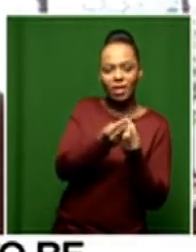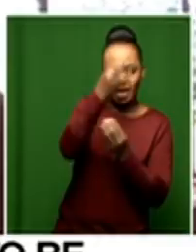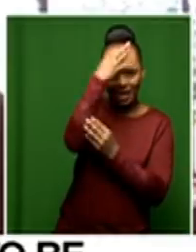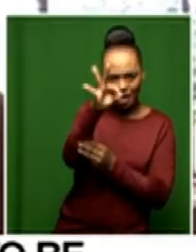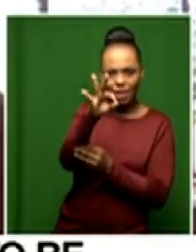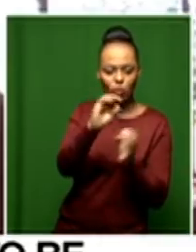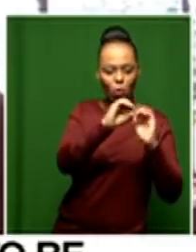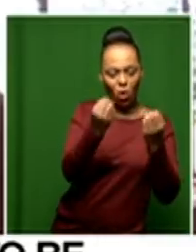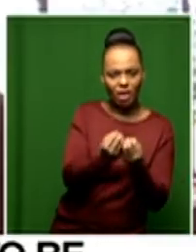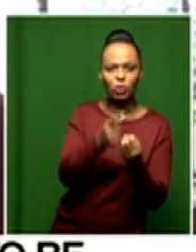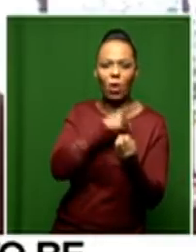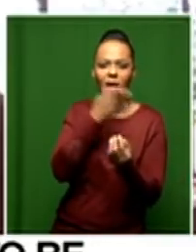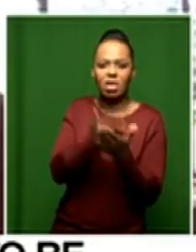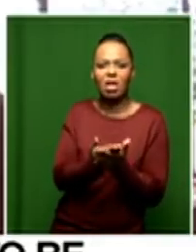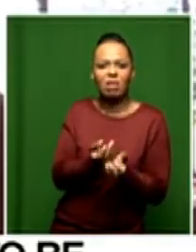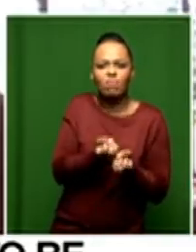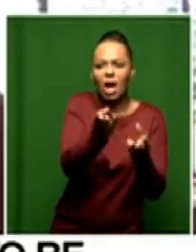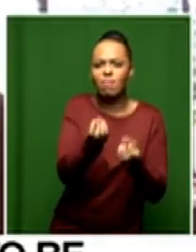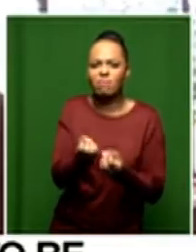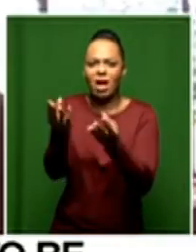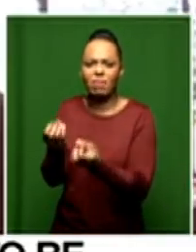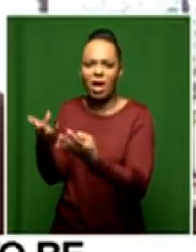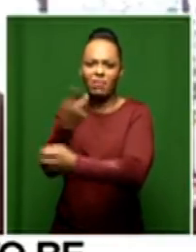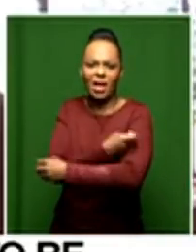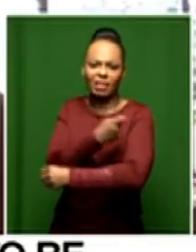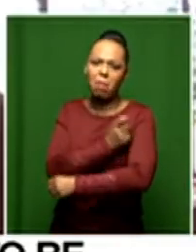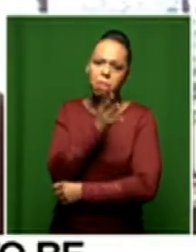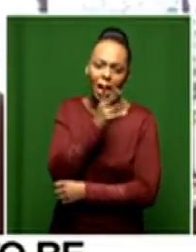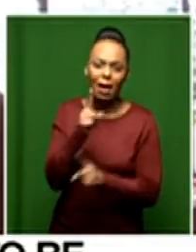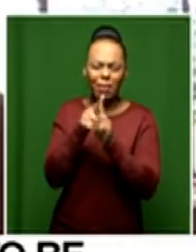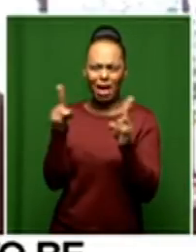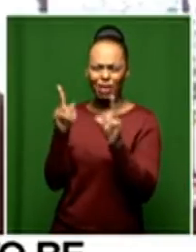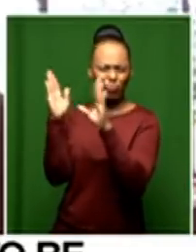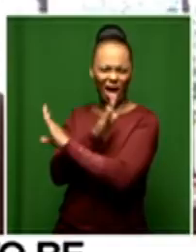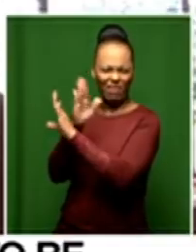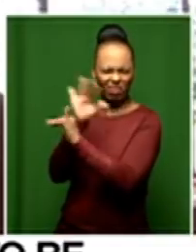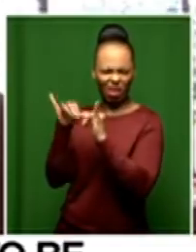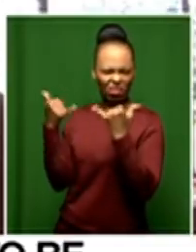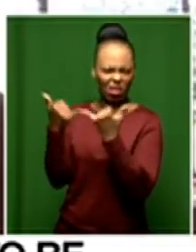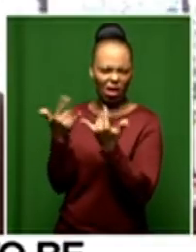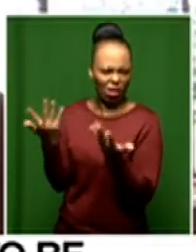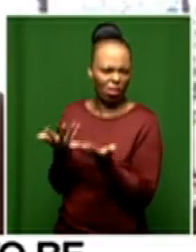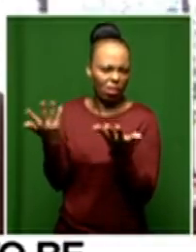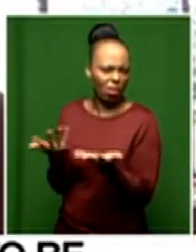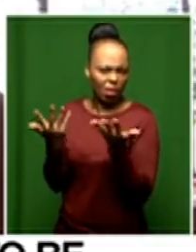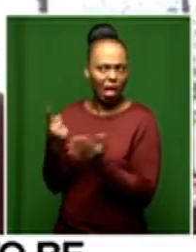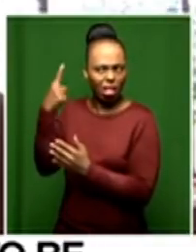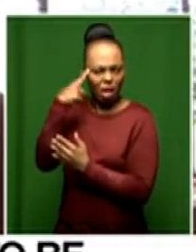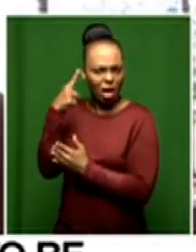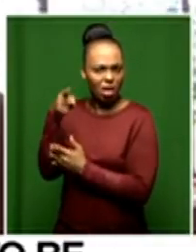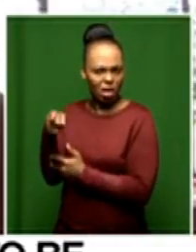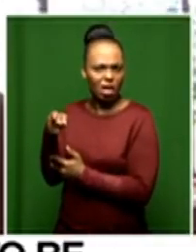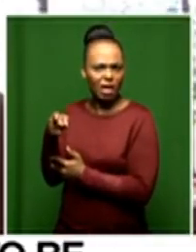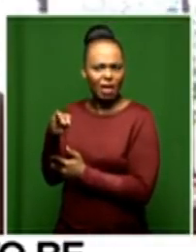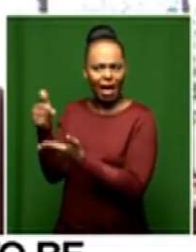send millions, hundreds of millions, if not. But the private sector, do you think this could actually help South